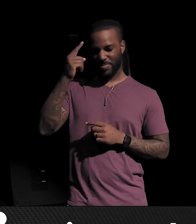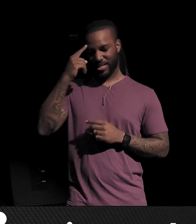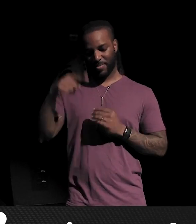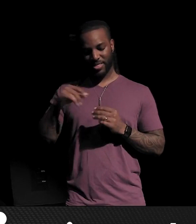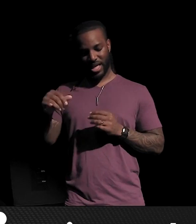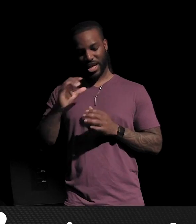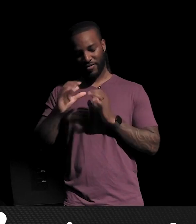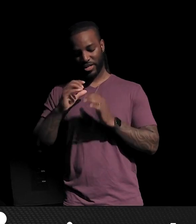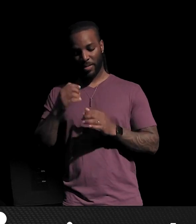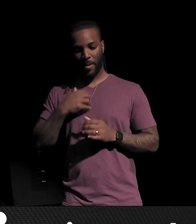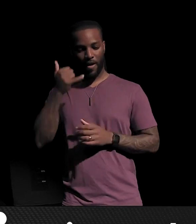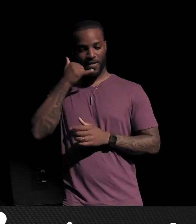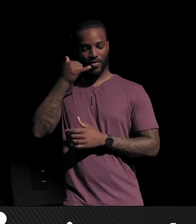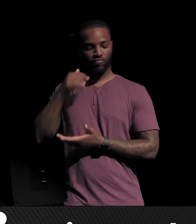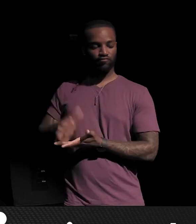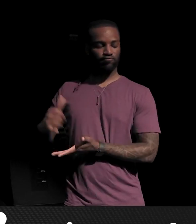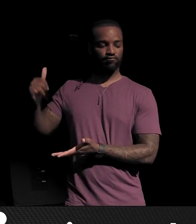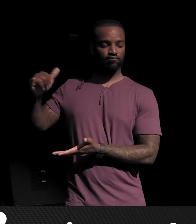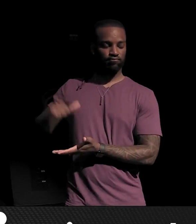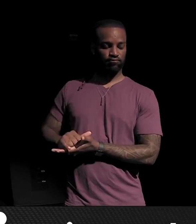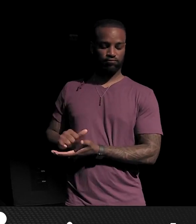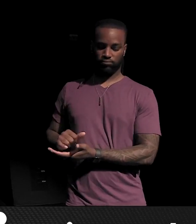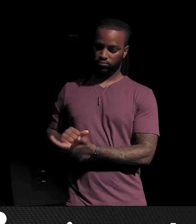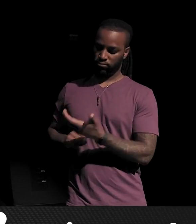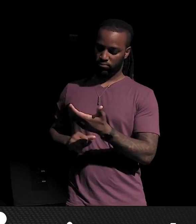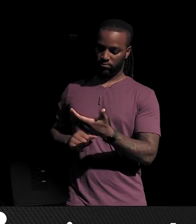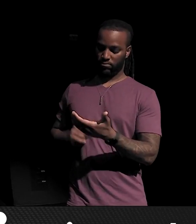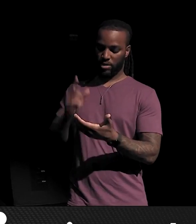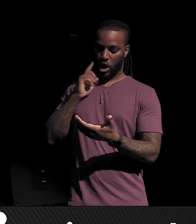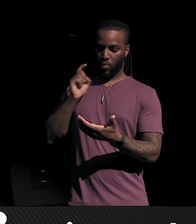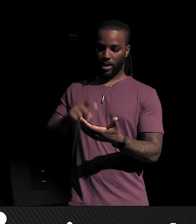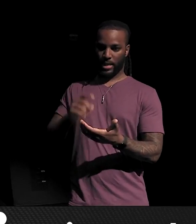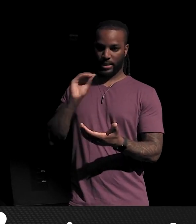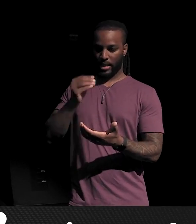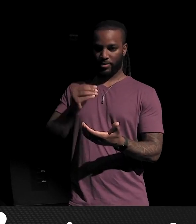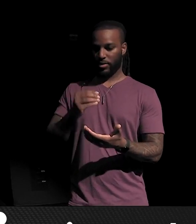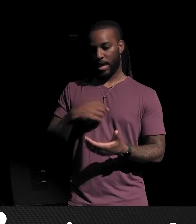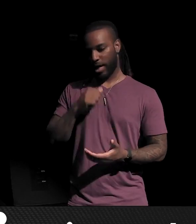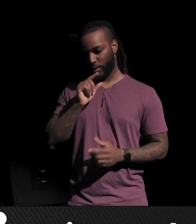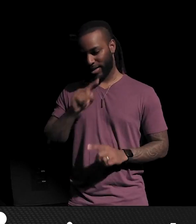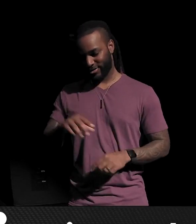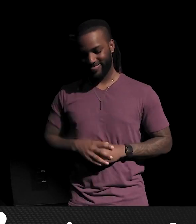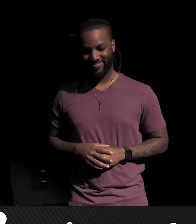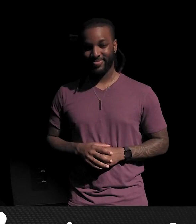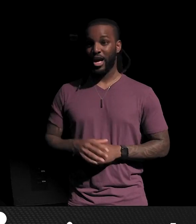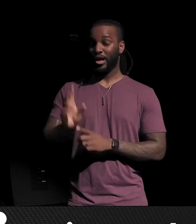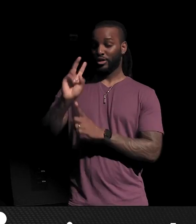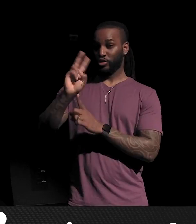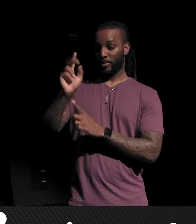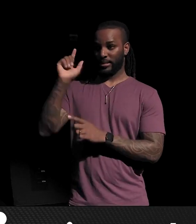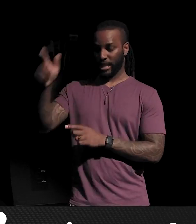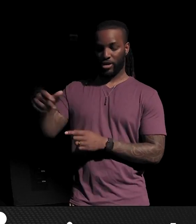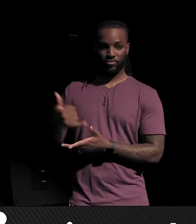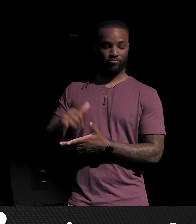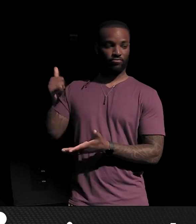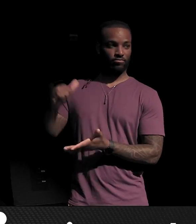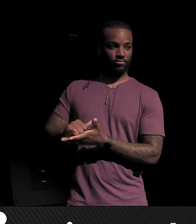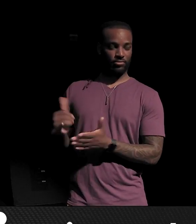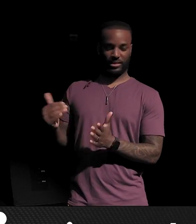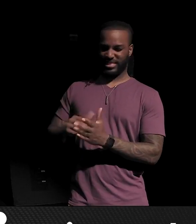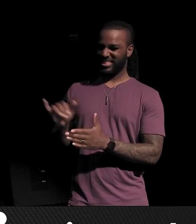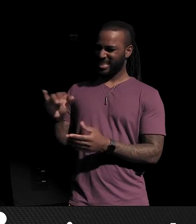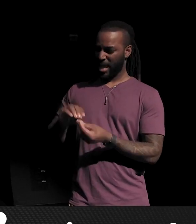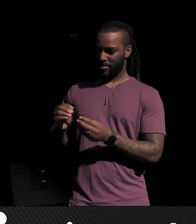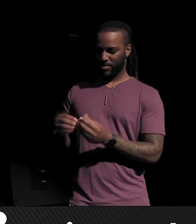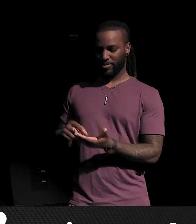phone rings. And I look at the phone, and I don't recognize the number, so I don't answer it. And about 10 minutes later, the phone rings again. It's the same number. So I'm like, okay,